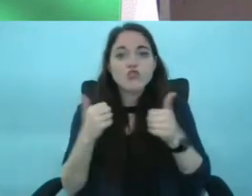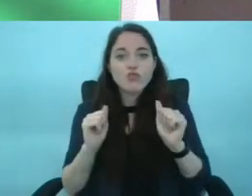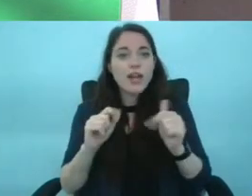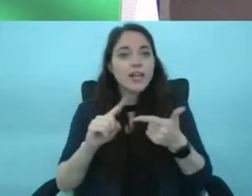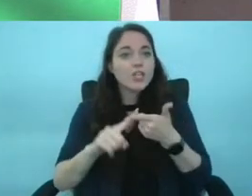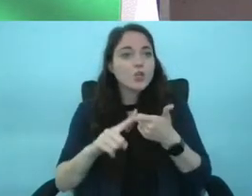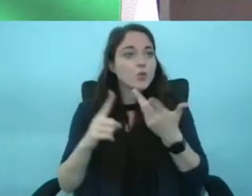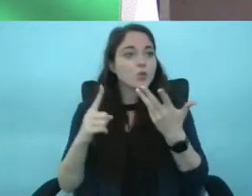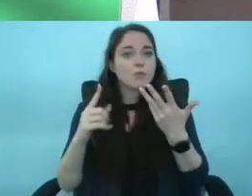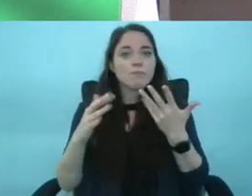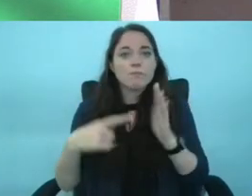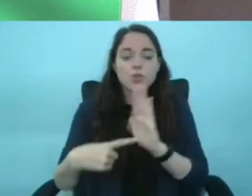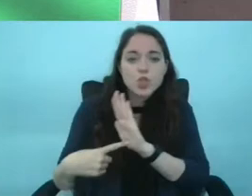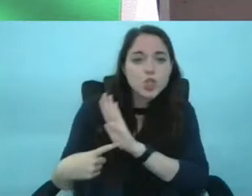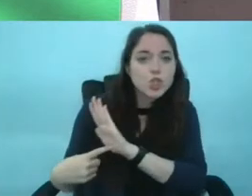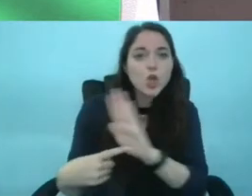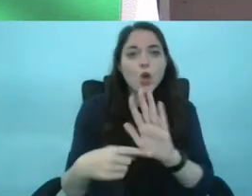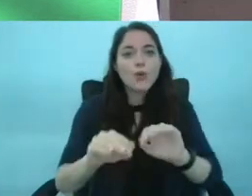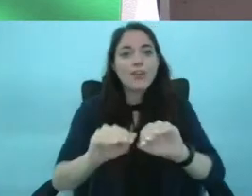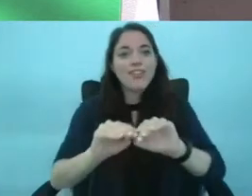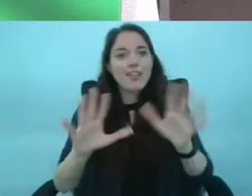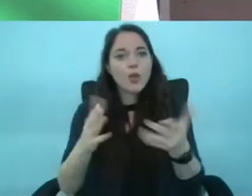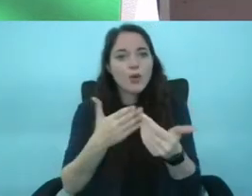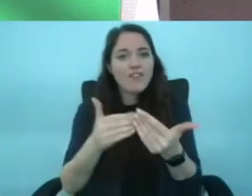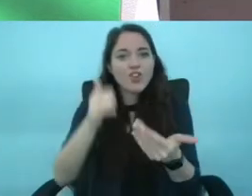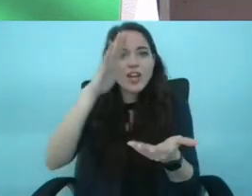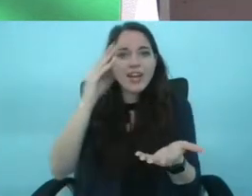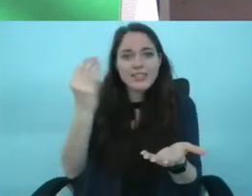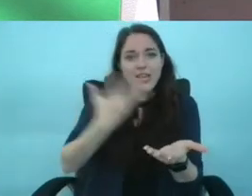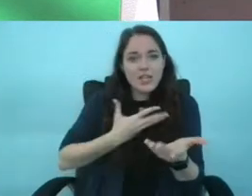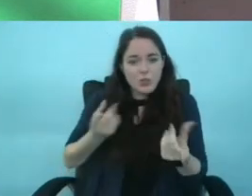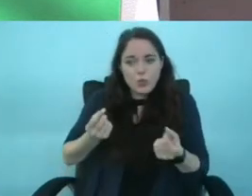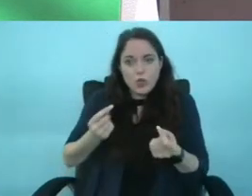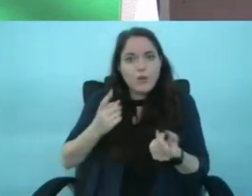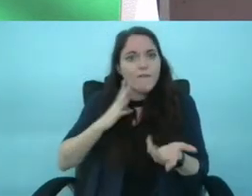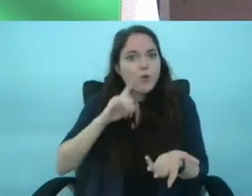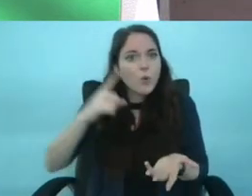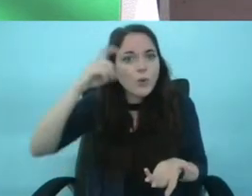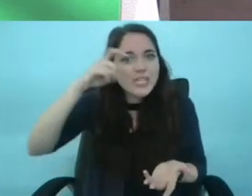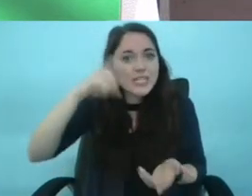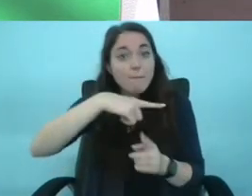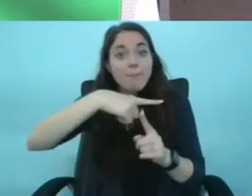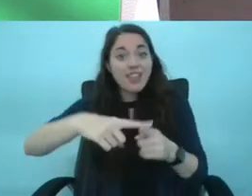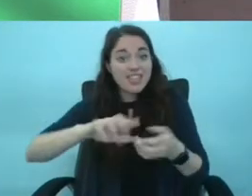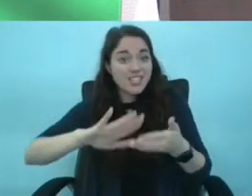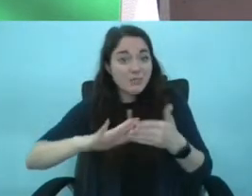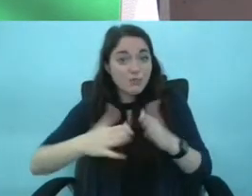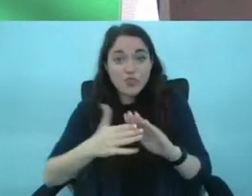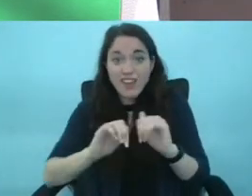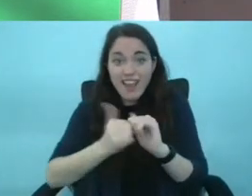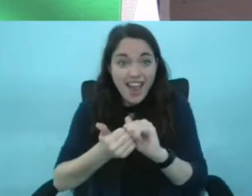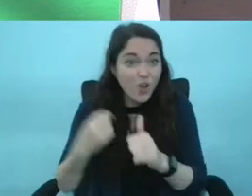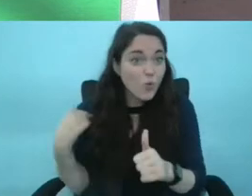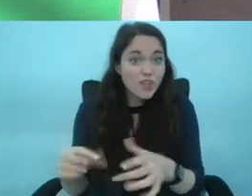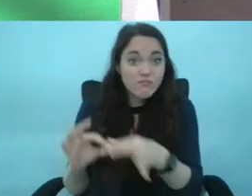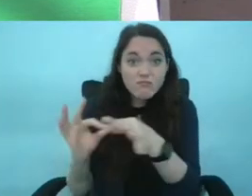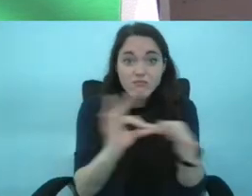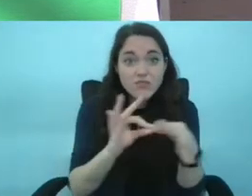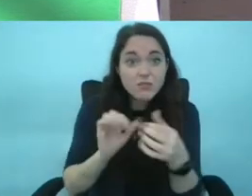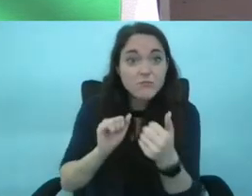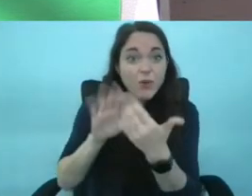places on each of our hearts individually and on our hearts as a community of faith. We